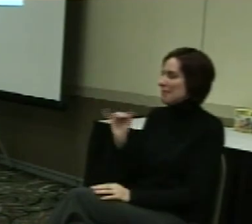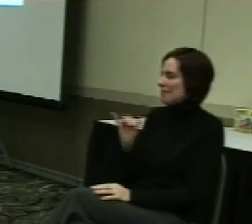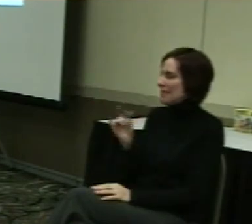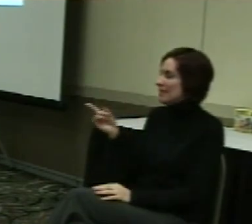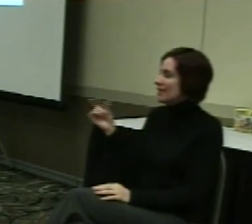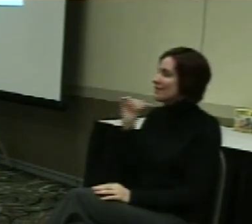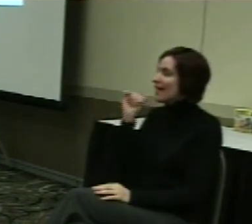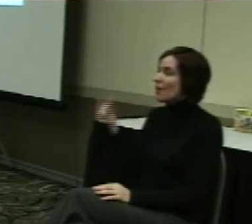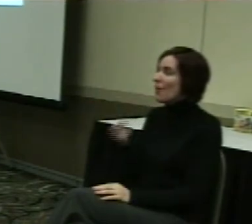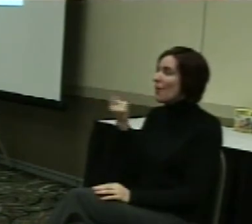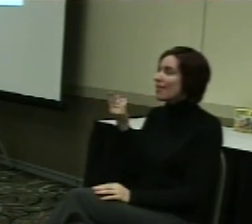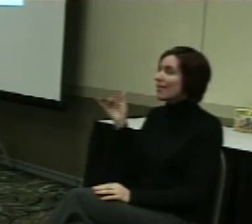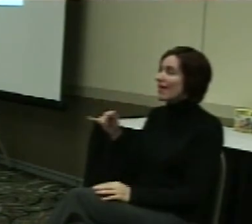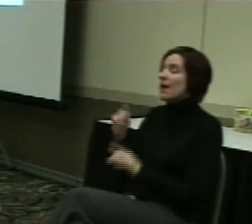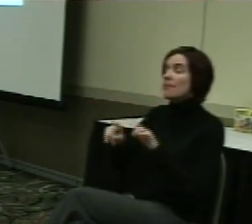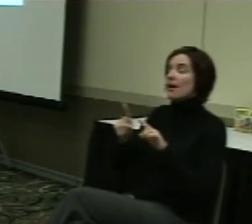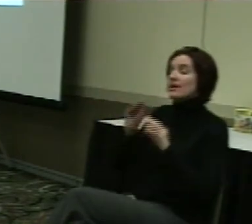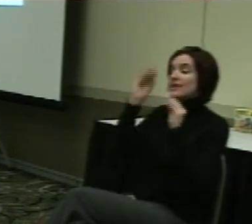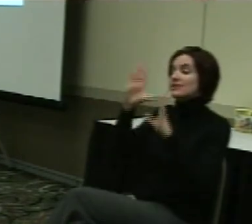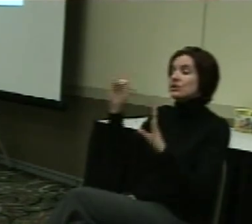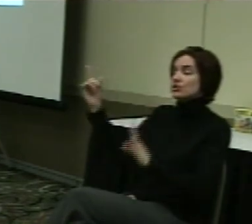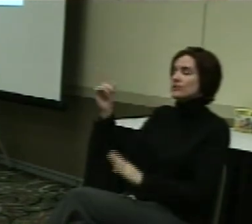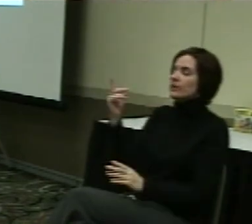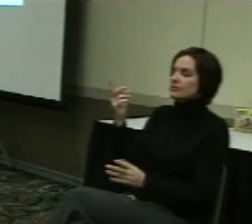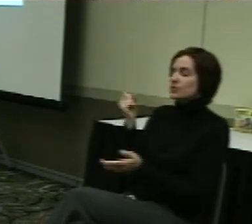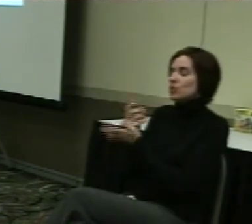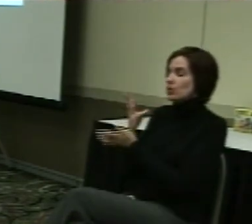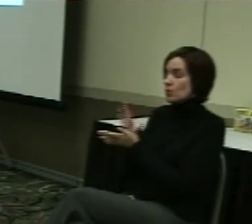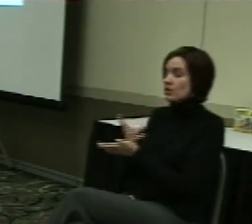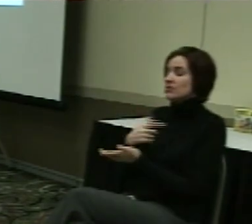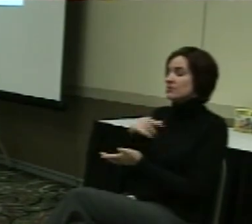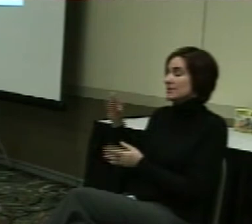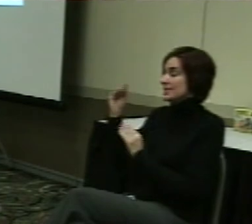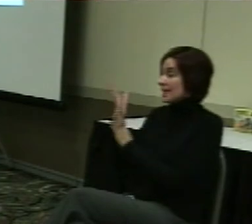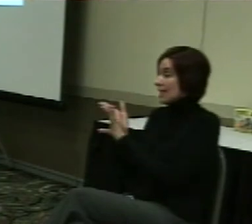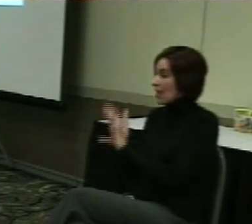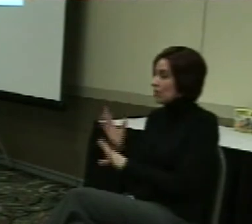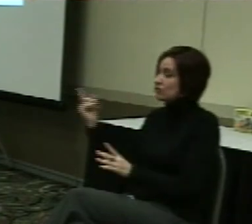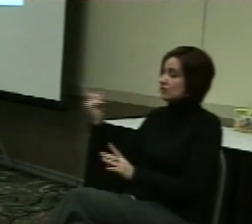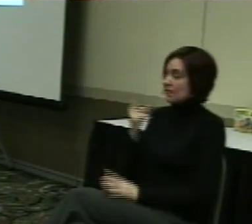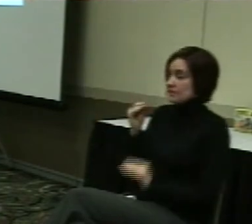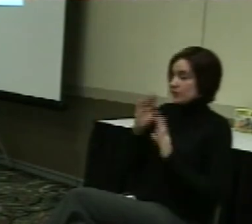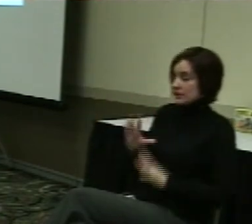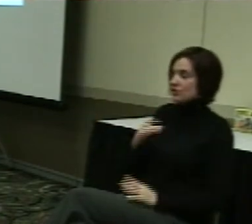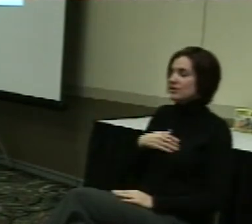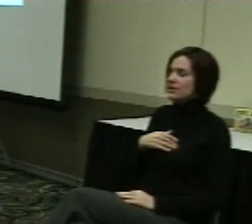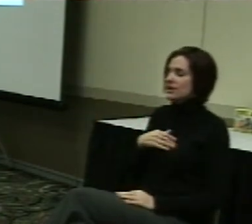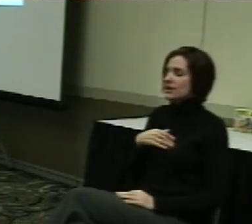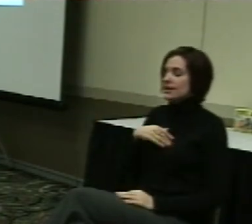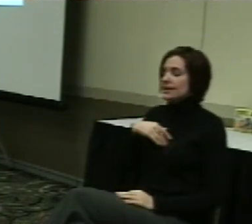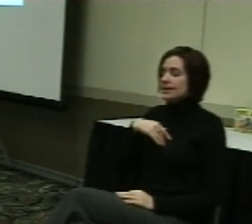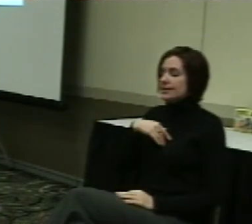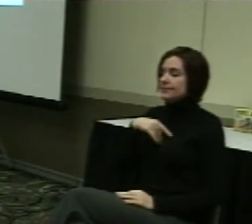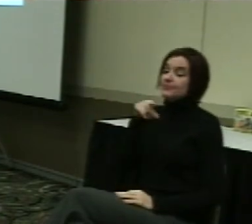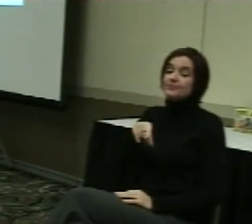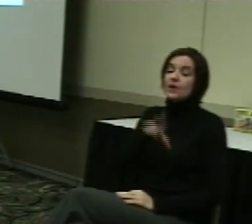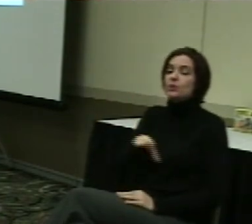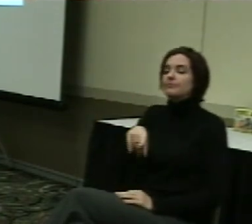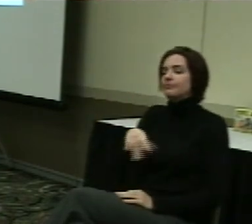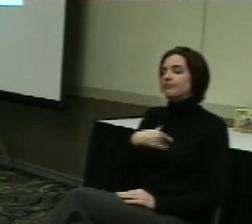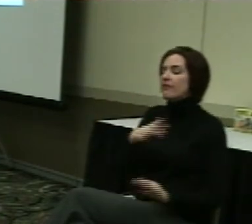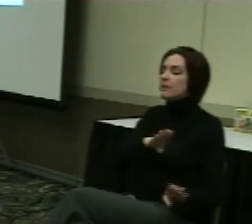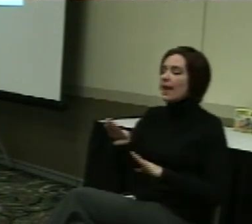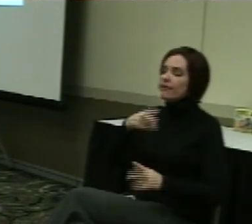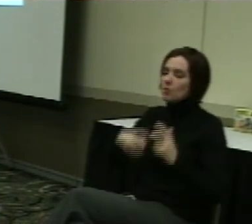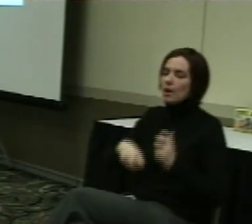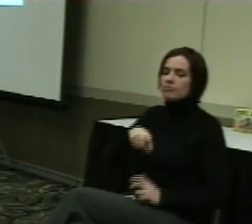It's not only that, but then the teacher comes to you, I'm the social worker, she's the psychologist, but they will come to us and say, he's having a behavior problem,